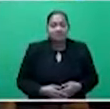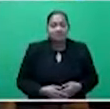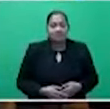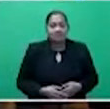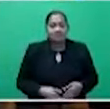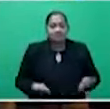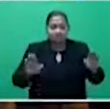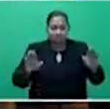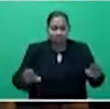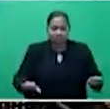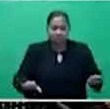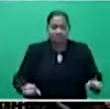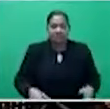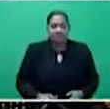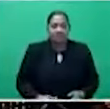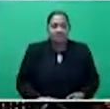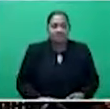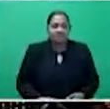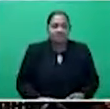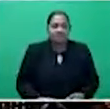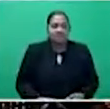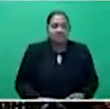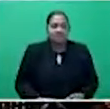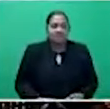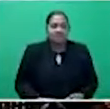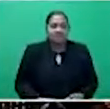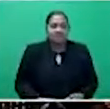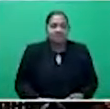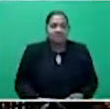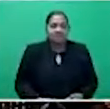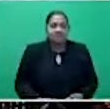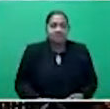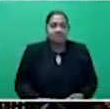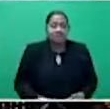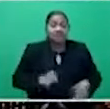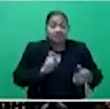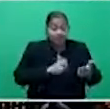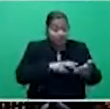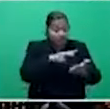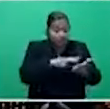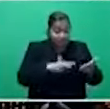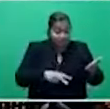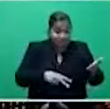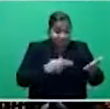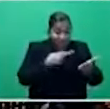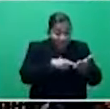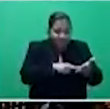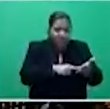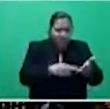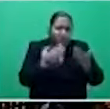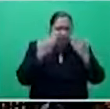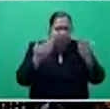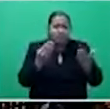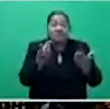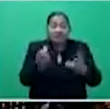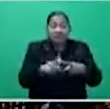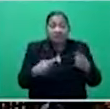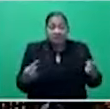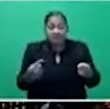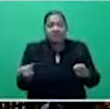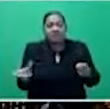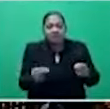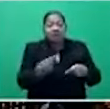Order. Read the hand sign, Honourable Speaker, sir. We did appreciate some of the things that have been done, but we suggested